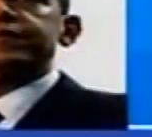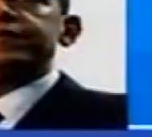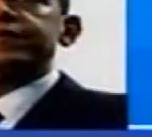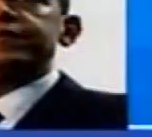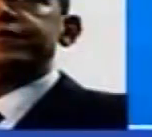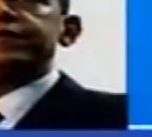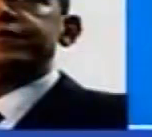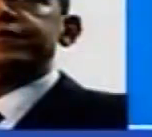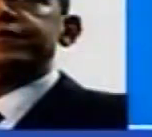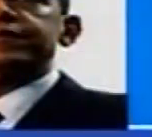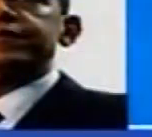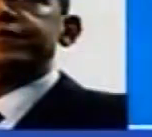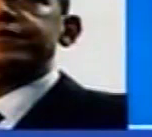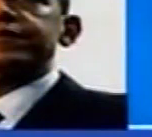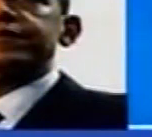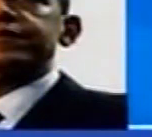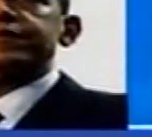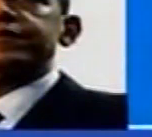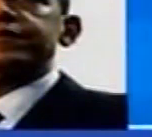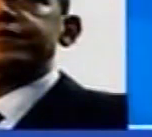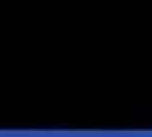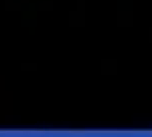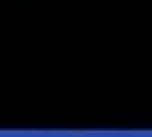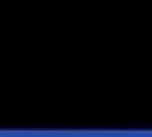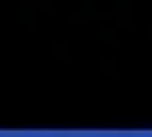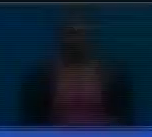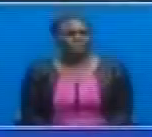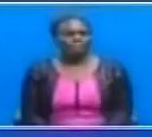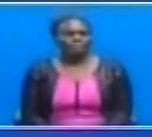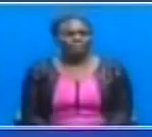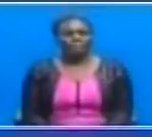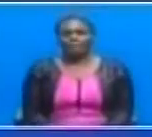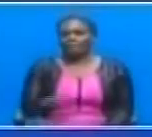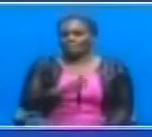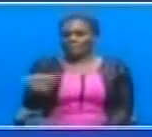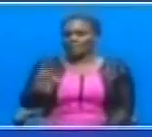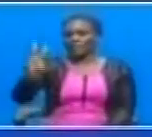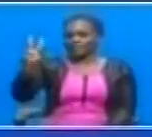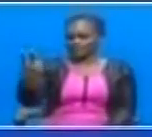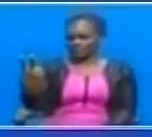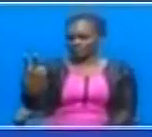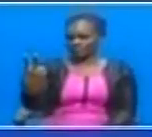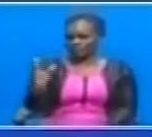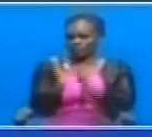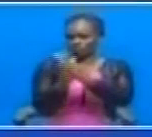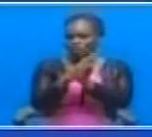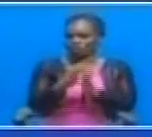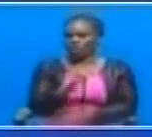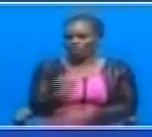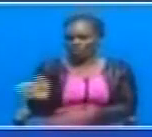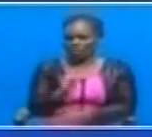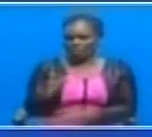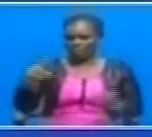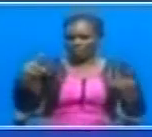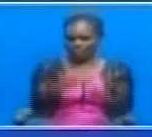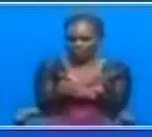Reauthorization and Job Creation Act of 2010. According to Barack II's memoir, Obama's continuing